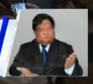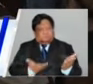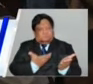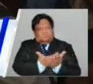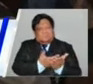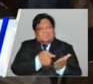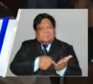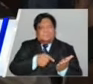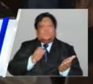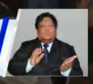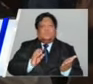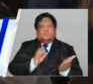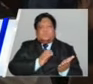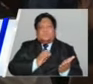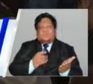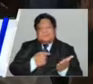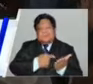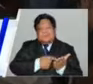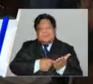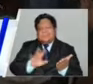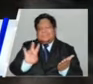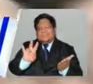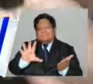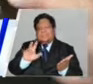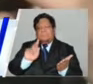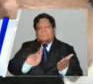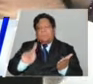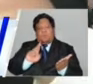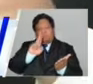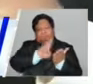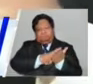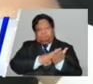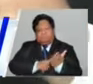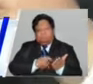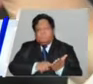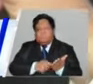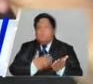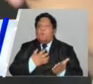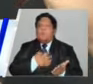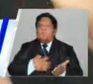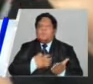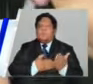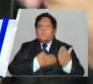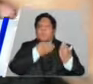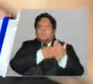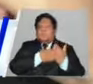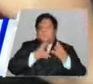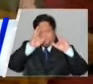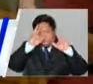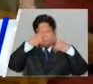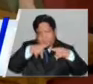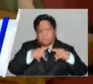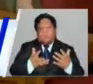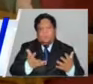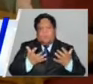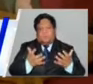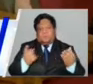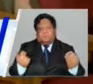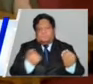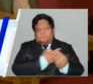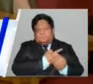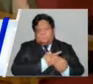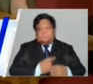individual mula sa iba't ibang sektor ang tumatayong complainant. Kasama ng inihahain impeachment complaint noong Lunes, ita-transmit